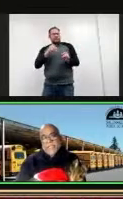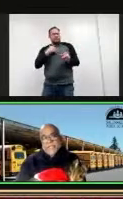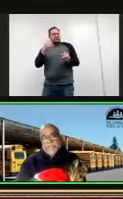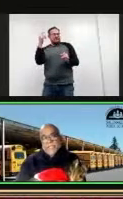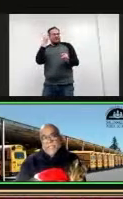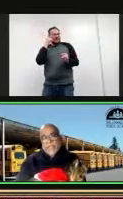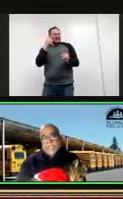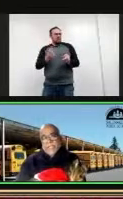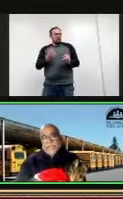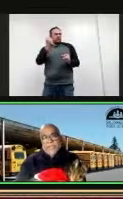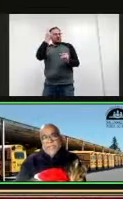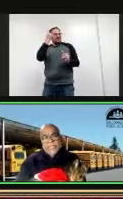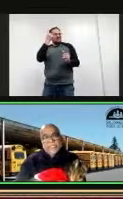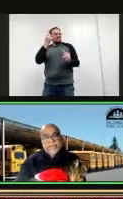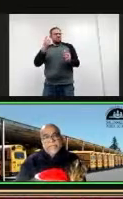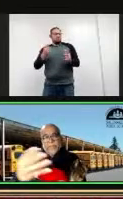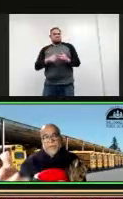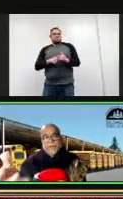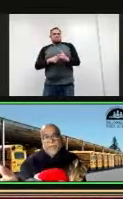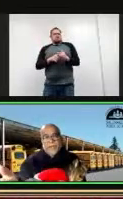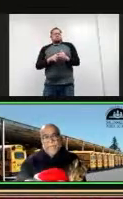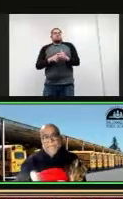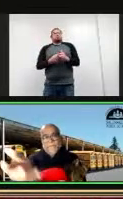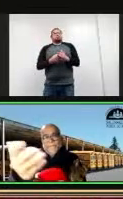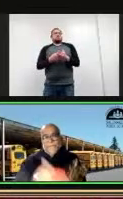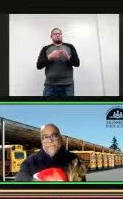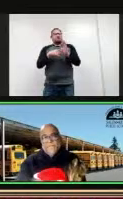and commits to leading implementation of a model